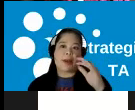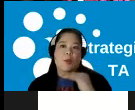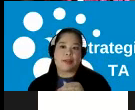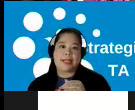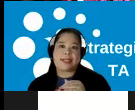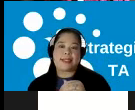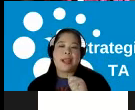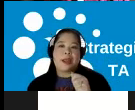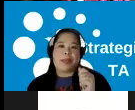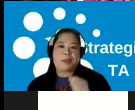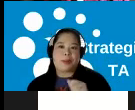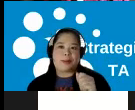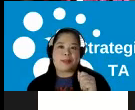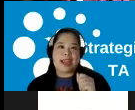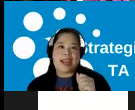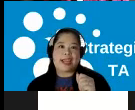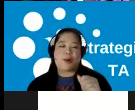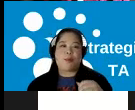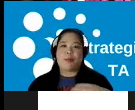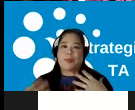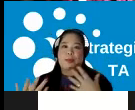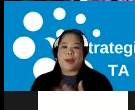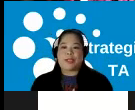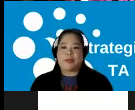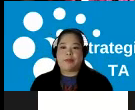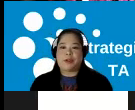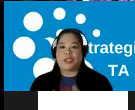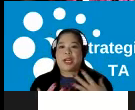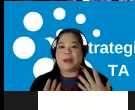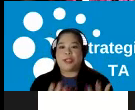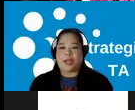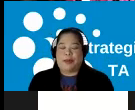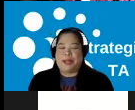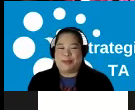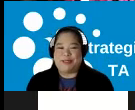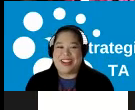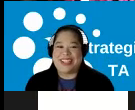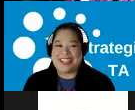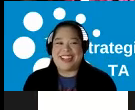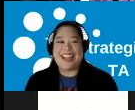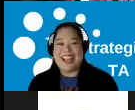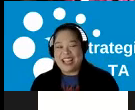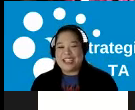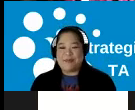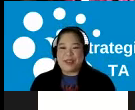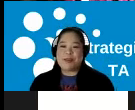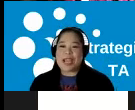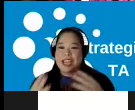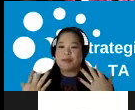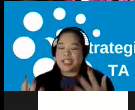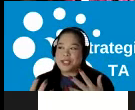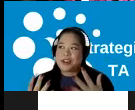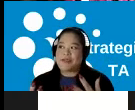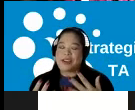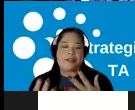talking about wellness, because when you say you come from the perspective of you're talking about child abuse prevention, people can